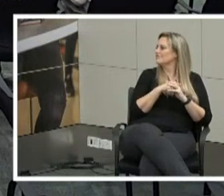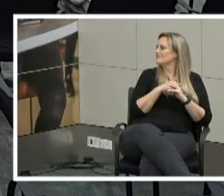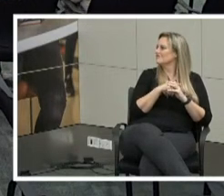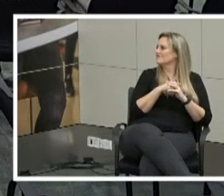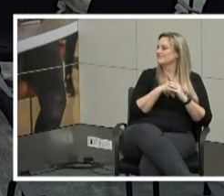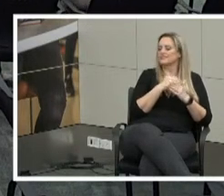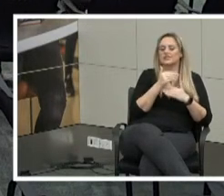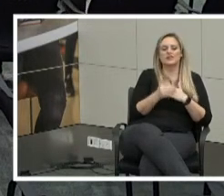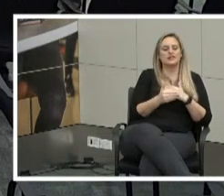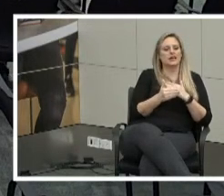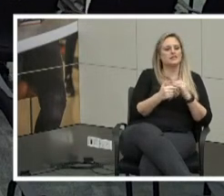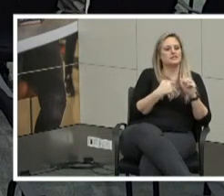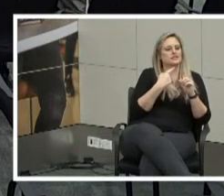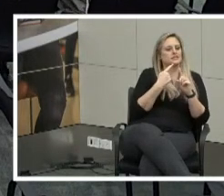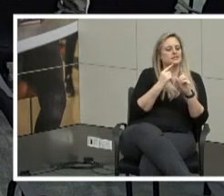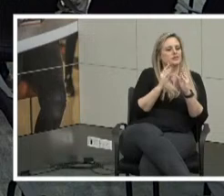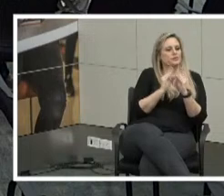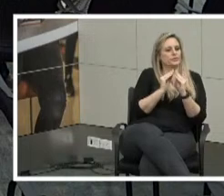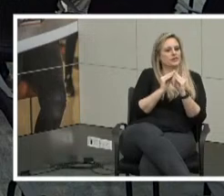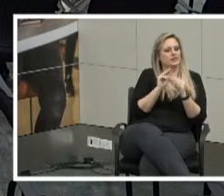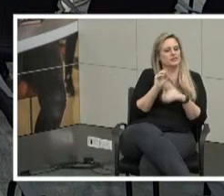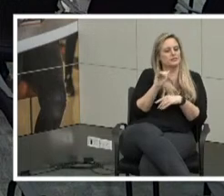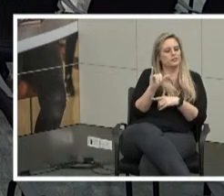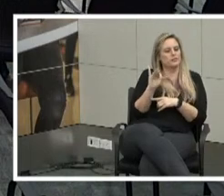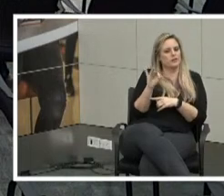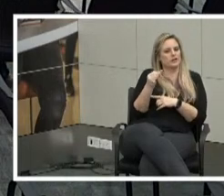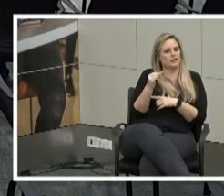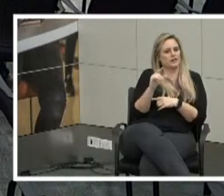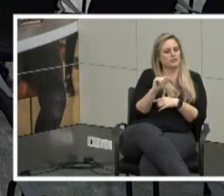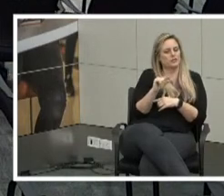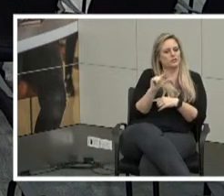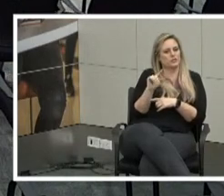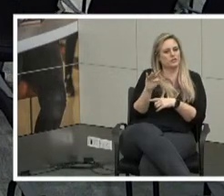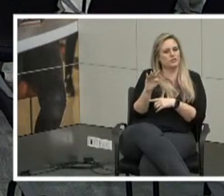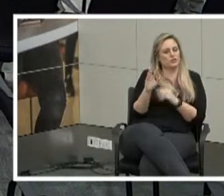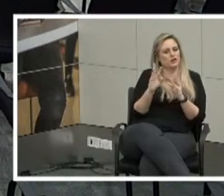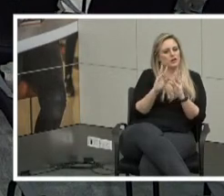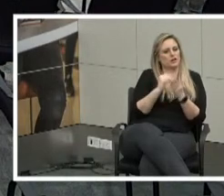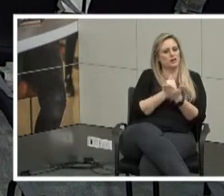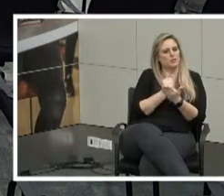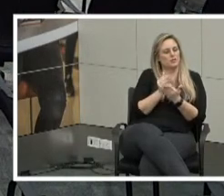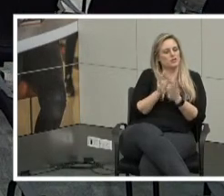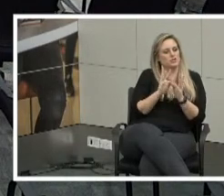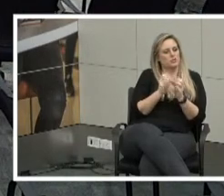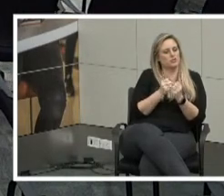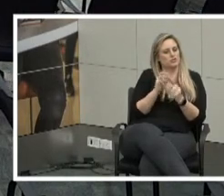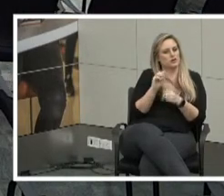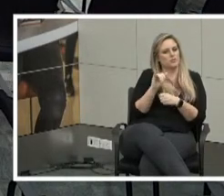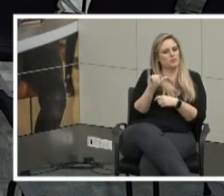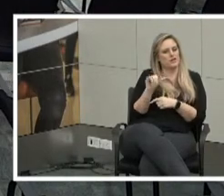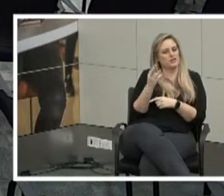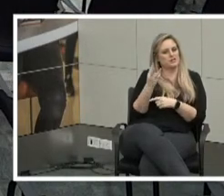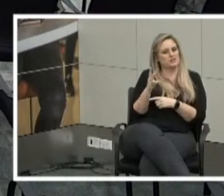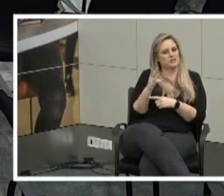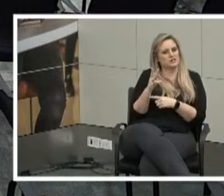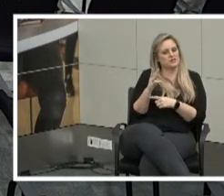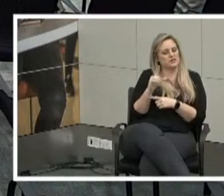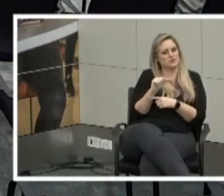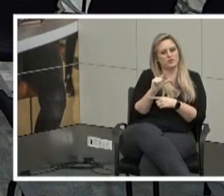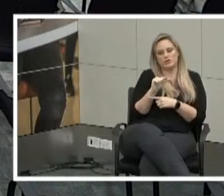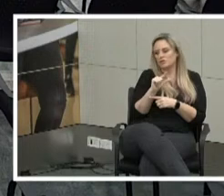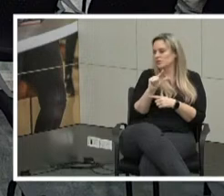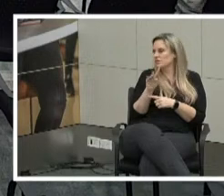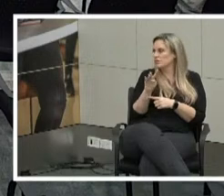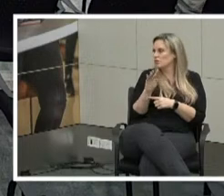the next regular board meeting will be held on May 9th 202 4 and a budget Workshop will be held on May 16th 2024 there being no